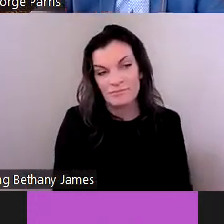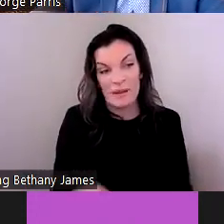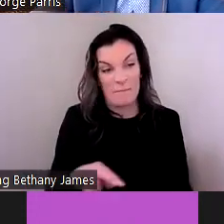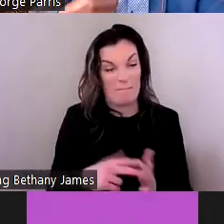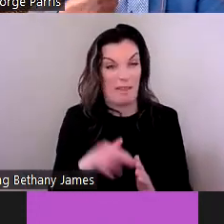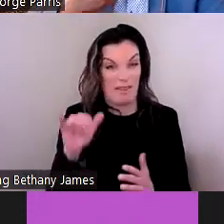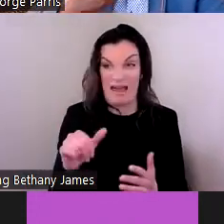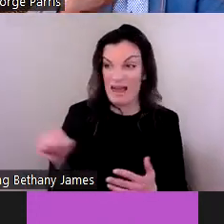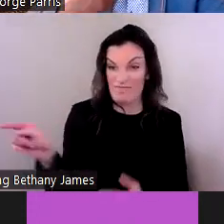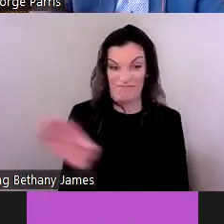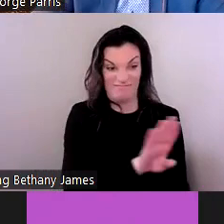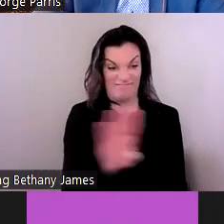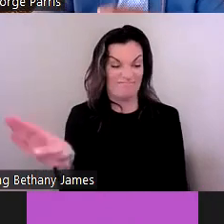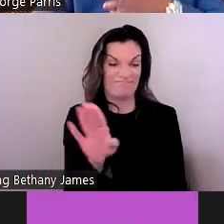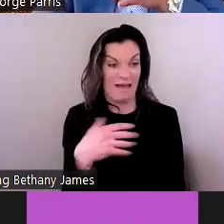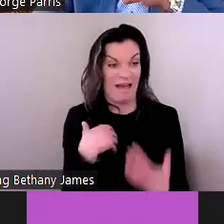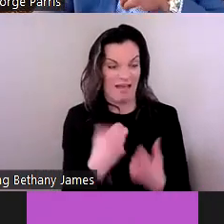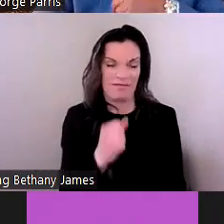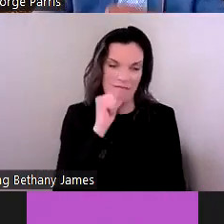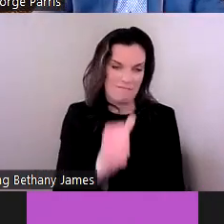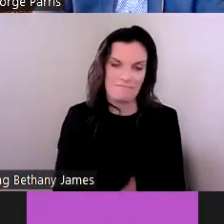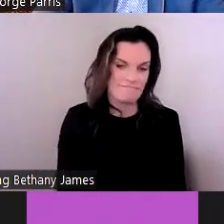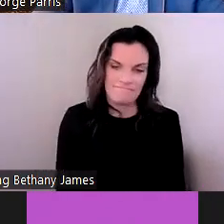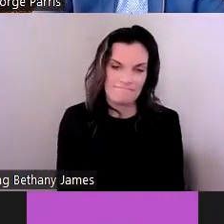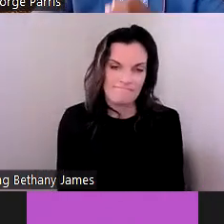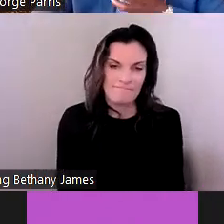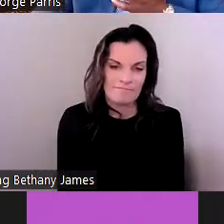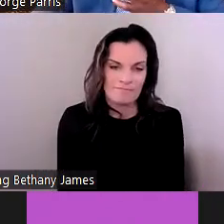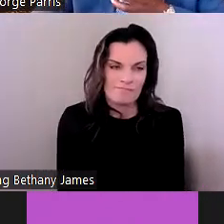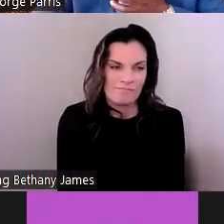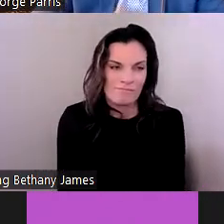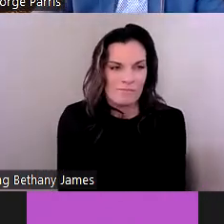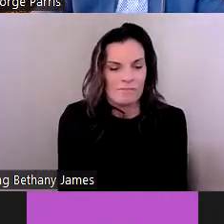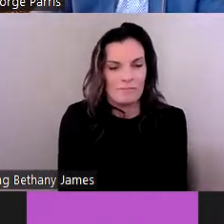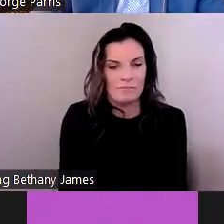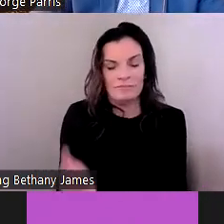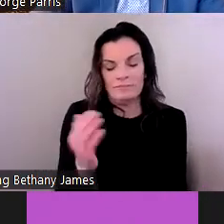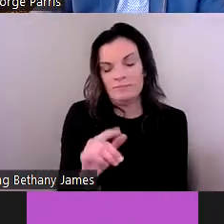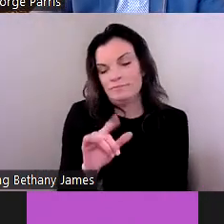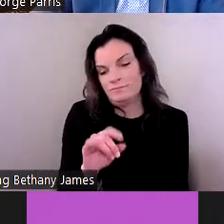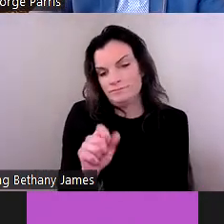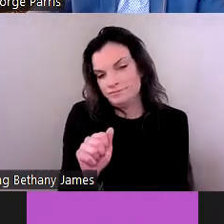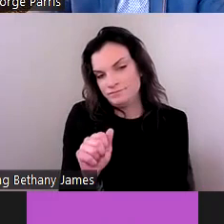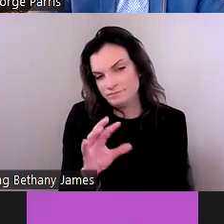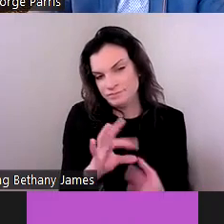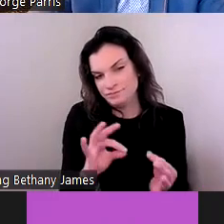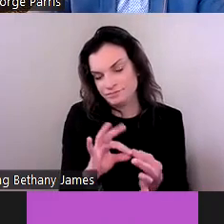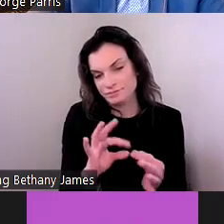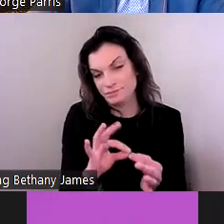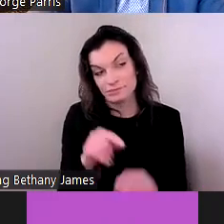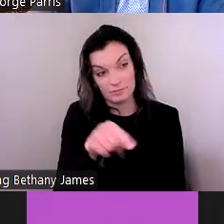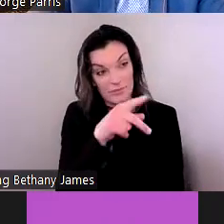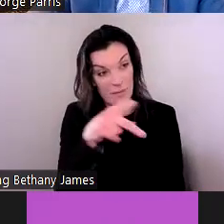situation. Okay. Lisa Duncan asks, will this PowerPoint presentation be available for